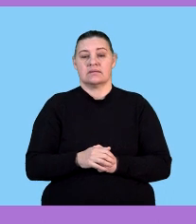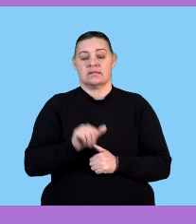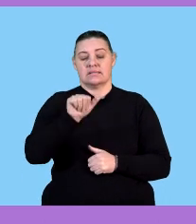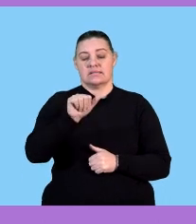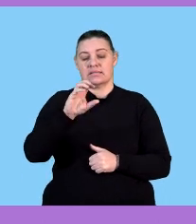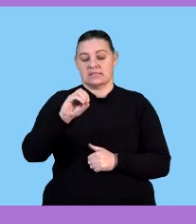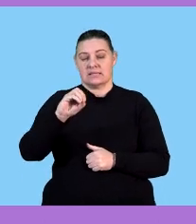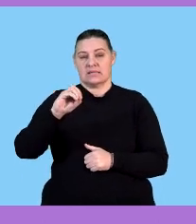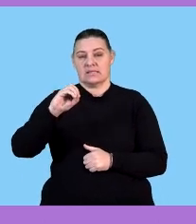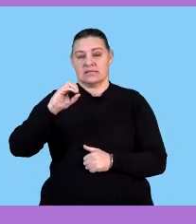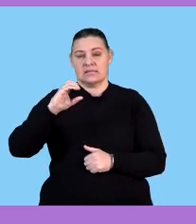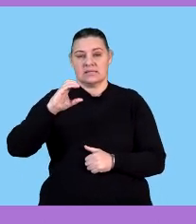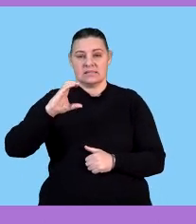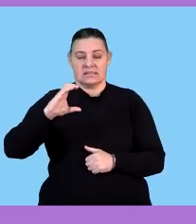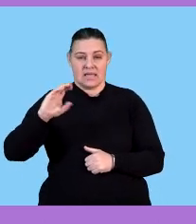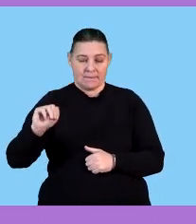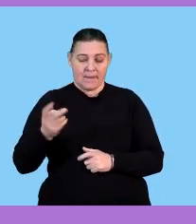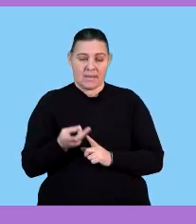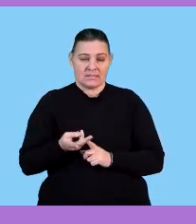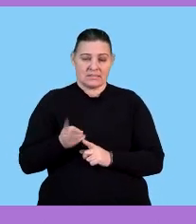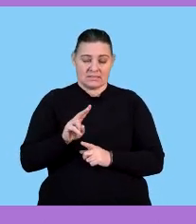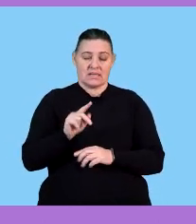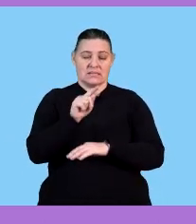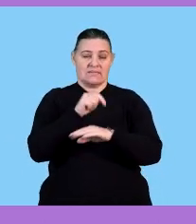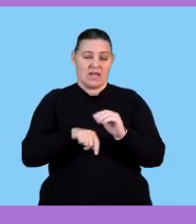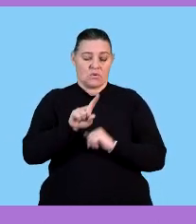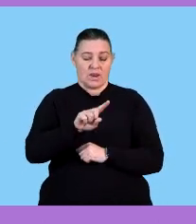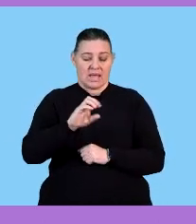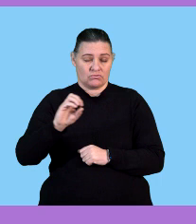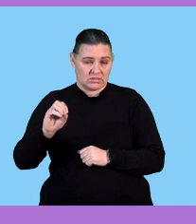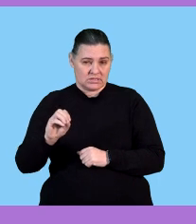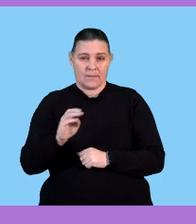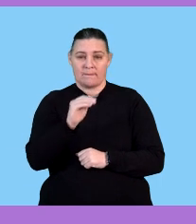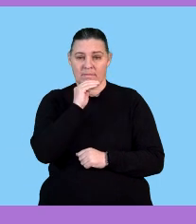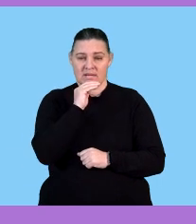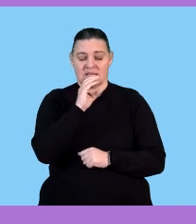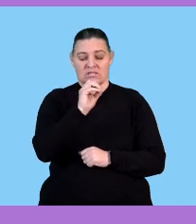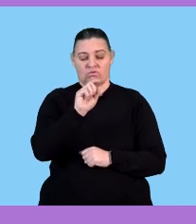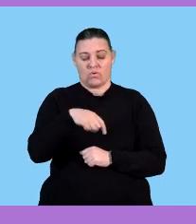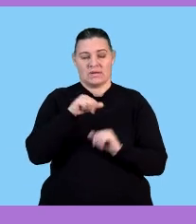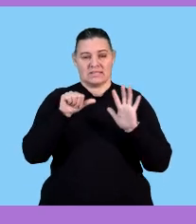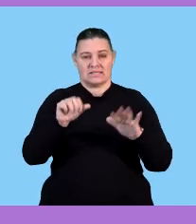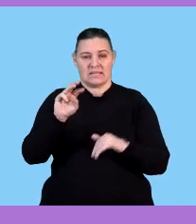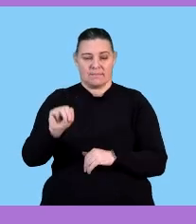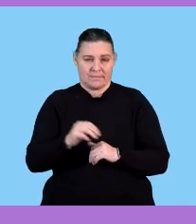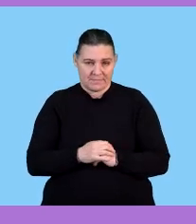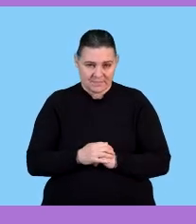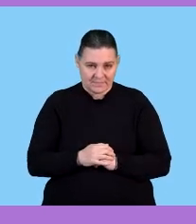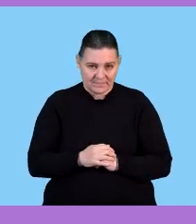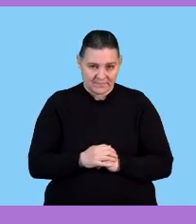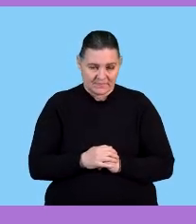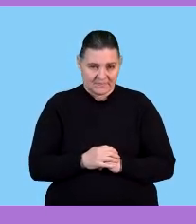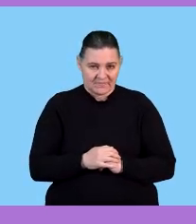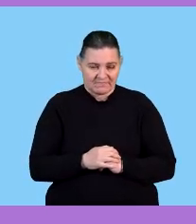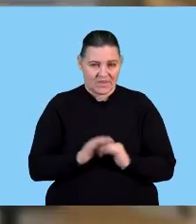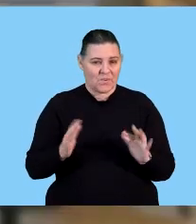60 centimeters. Like before, we've got to divide by 100, and that takes me to 0,6